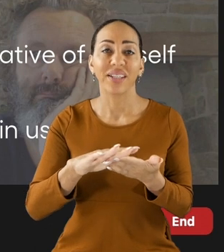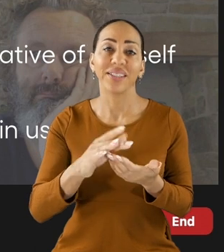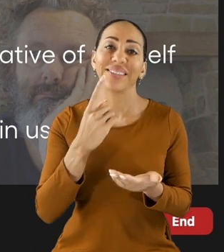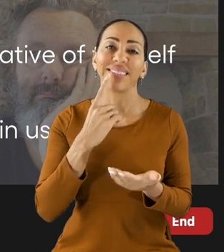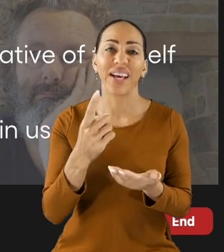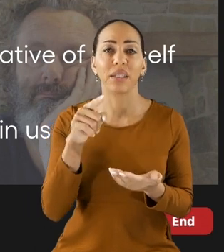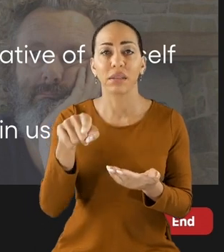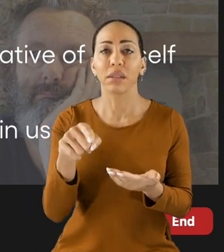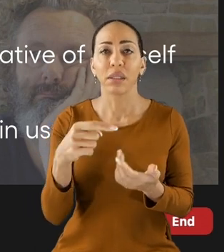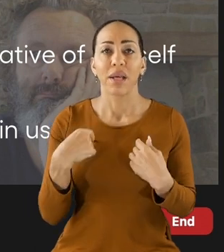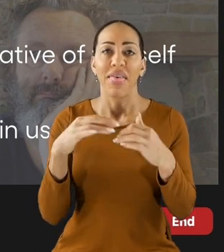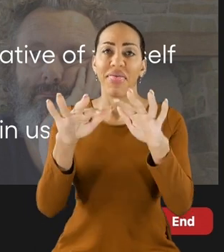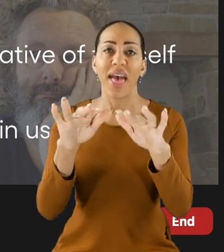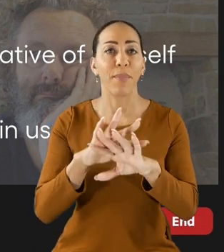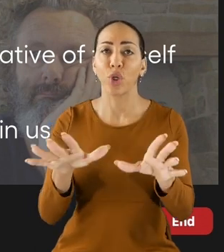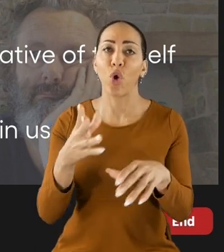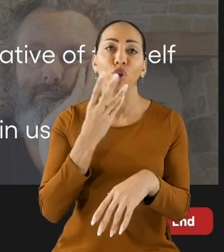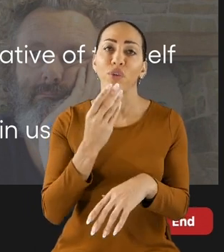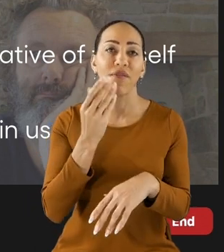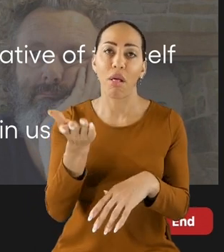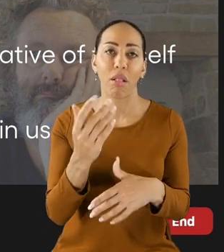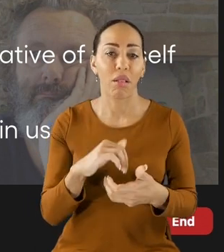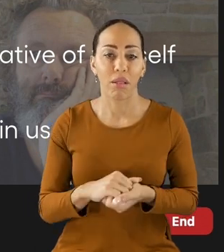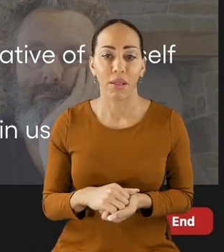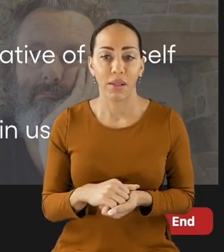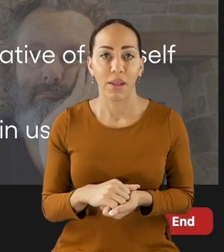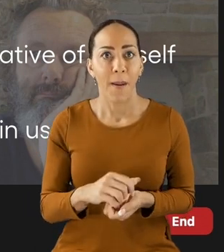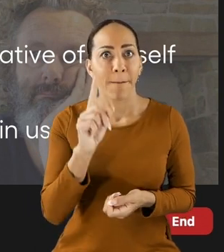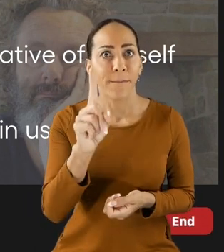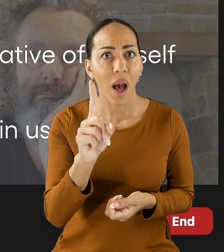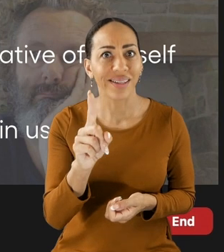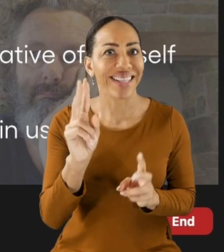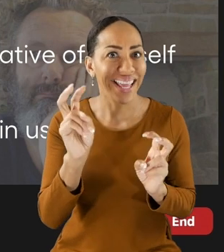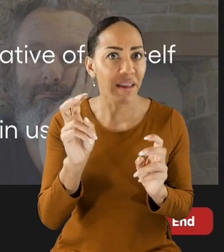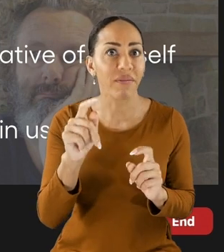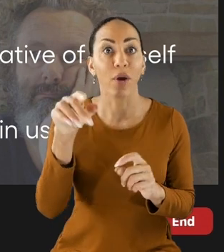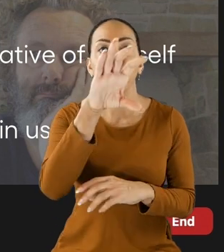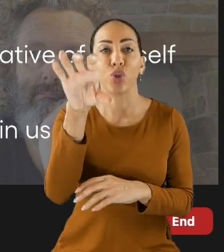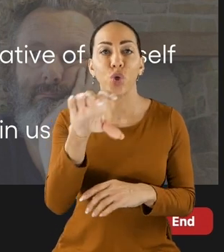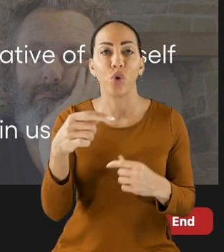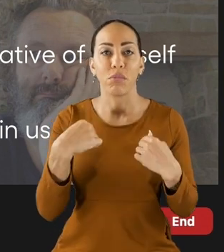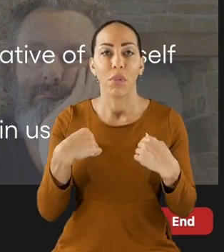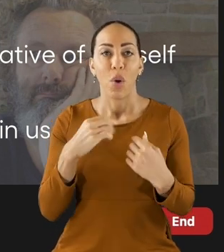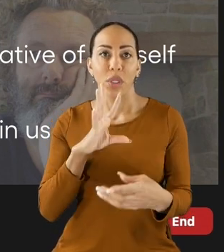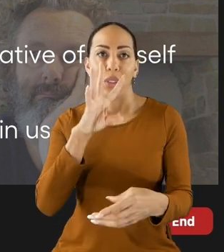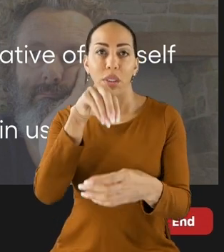at hand, subject as object, not in use. But what if that subject were a full body figure and experienced